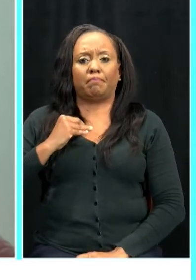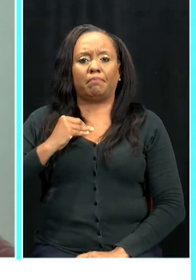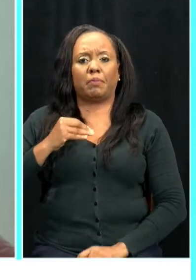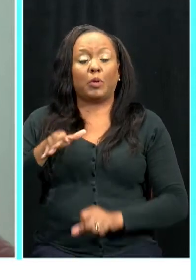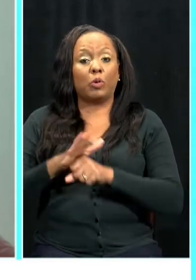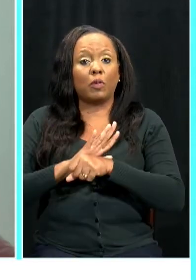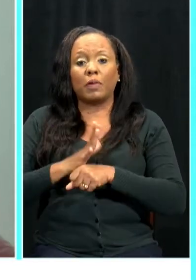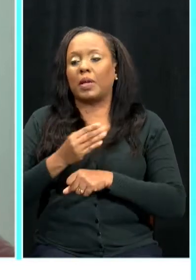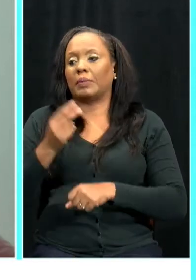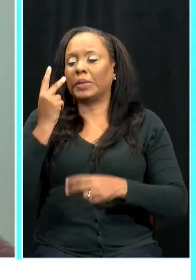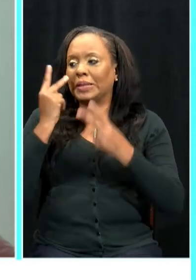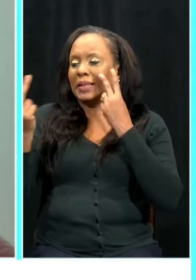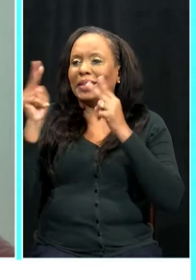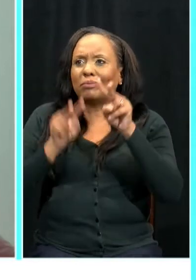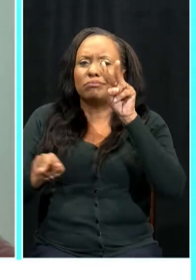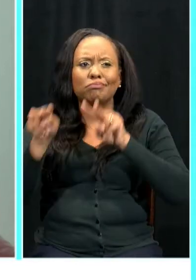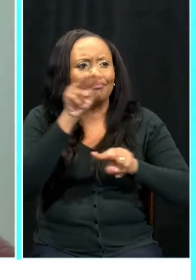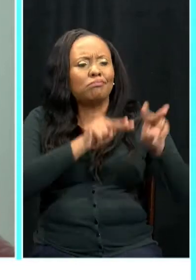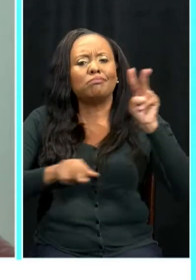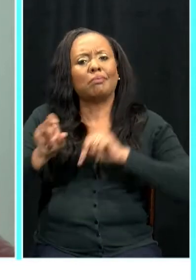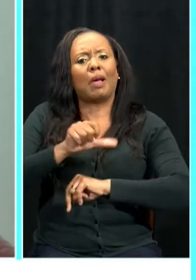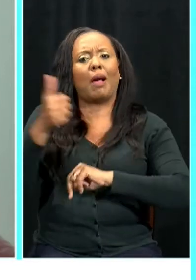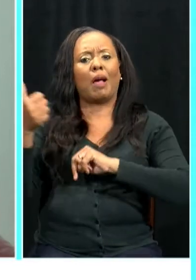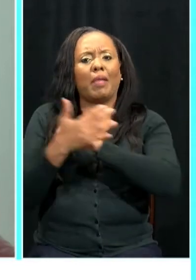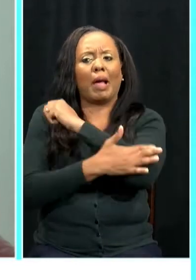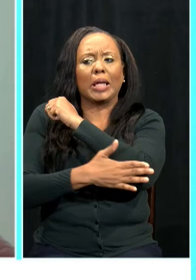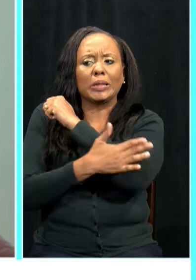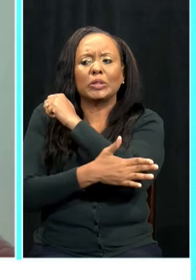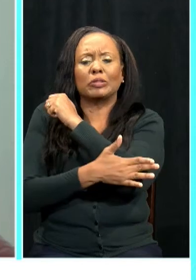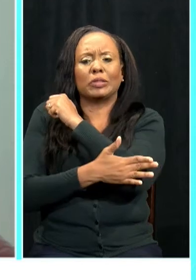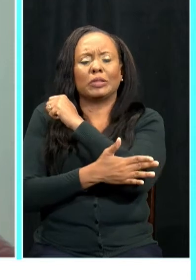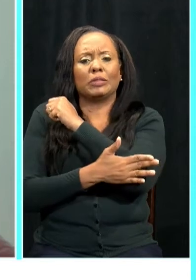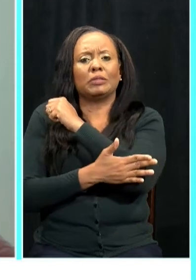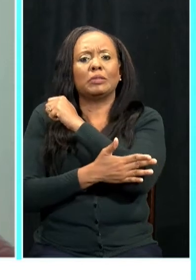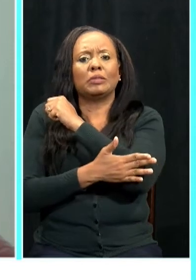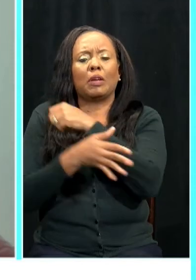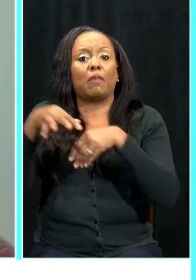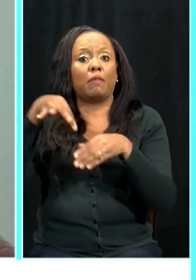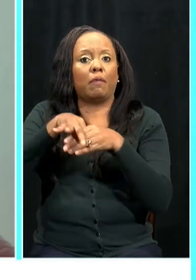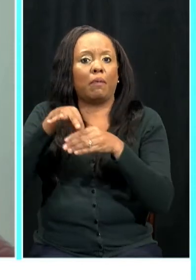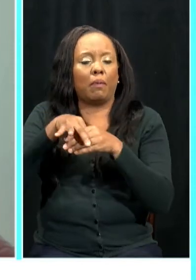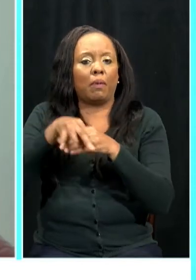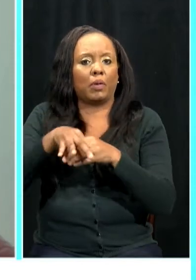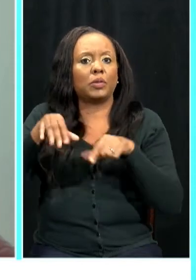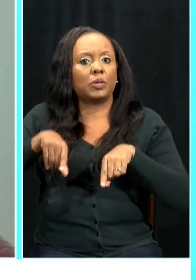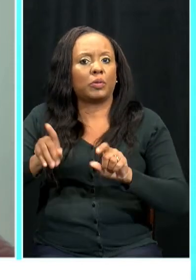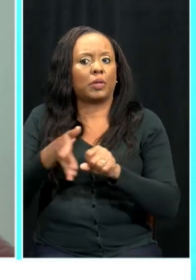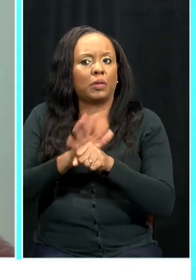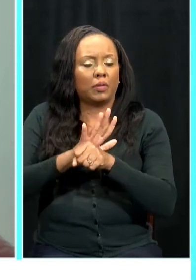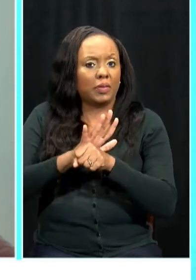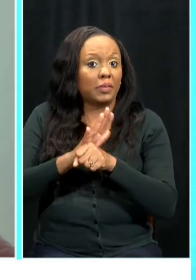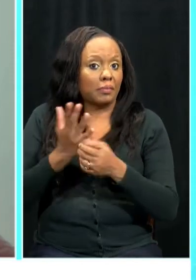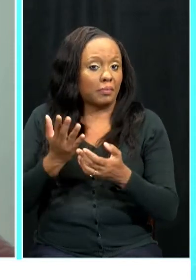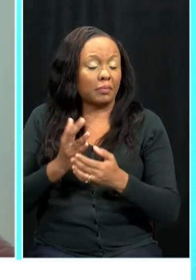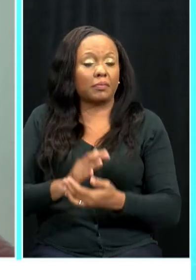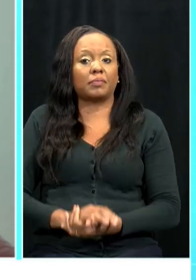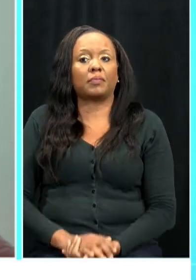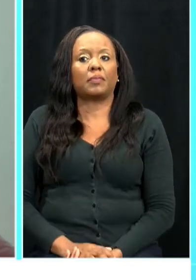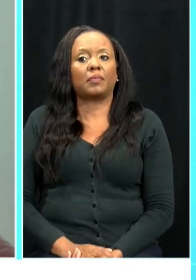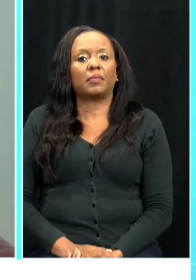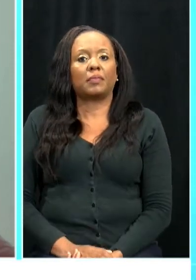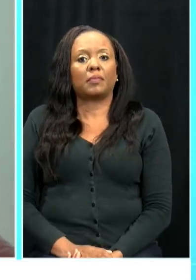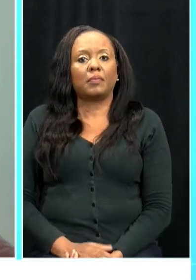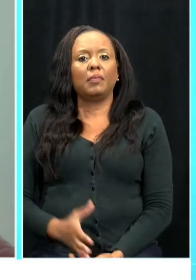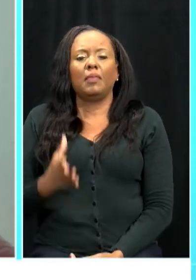elections in a COVID era. And generally speaking, um, there have been lower